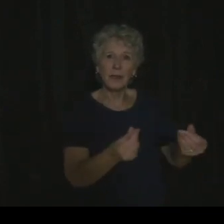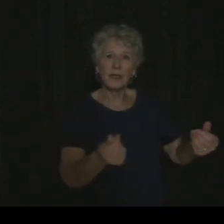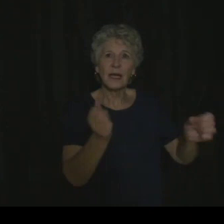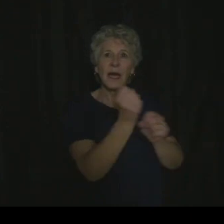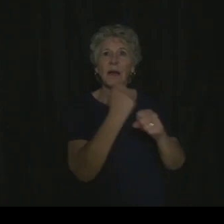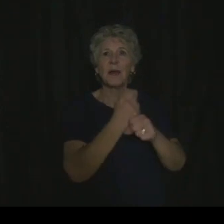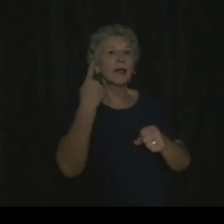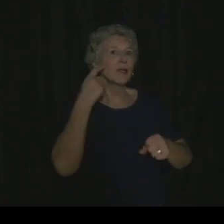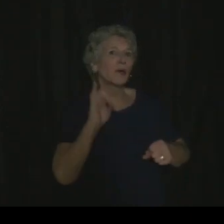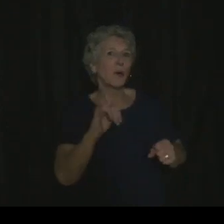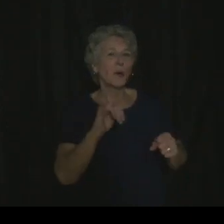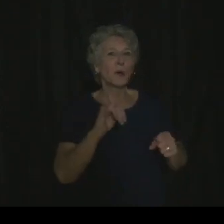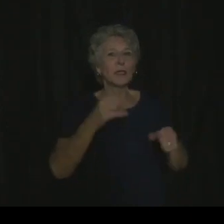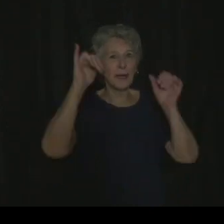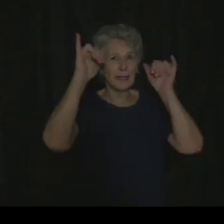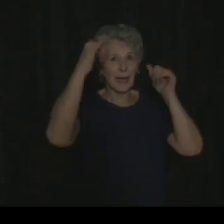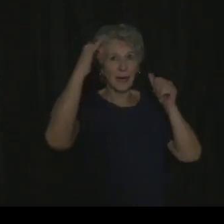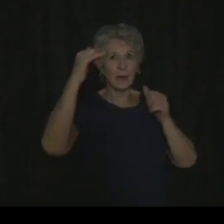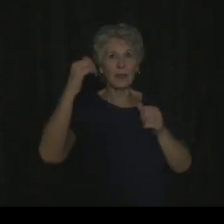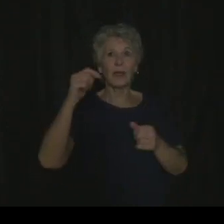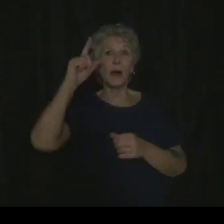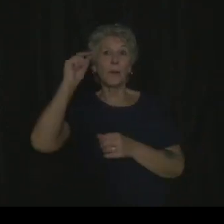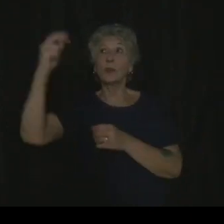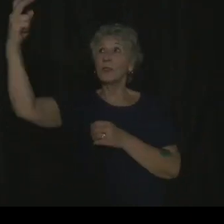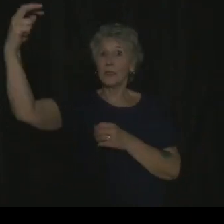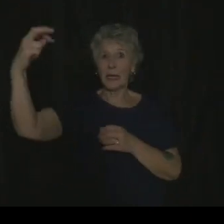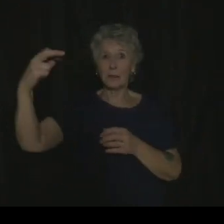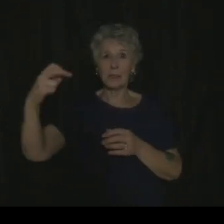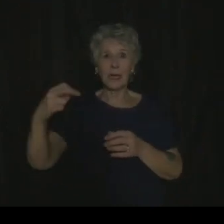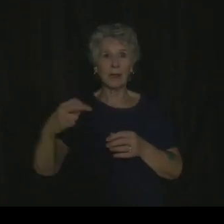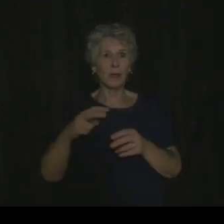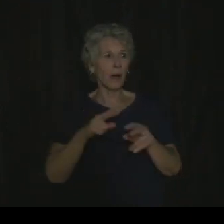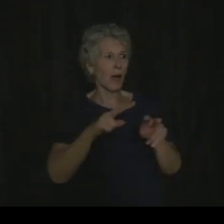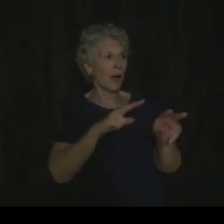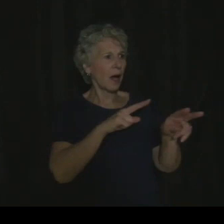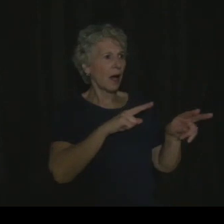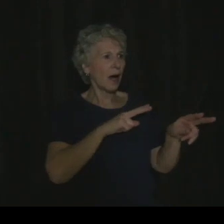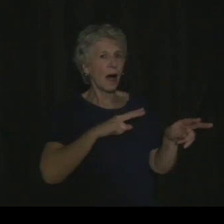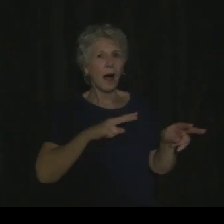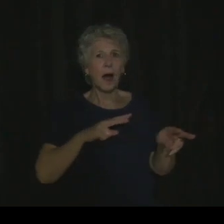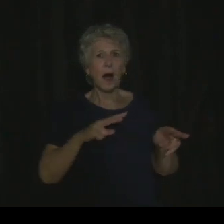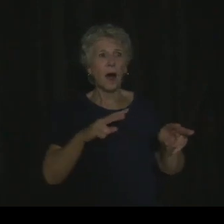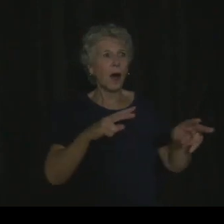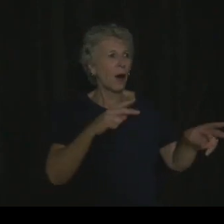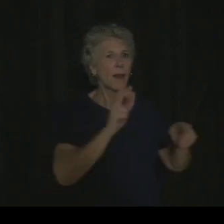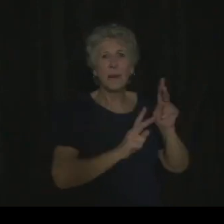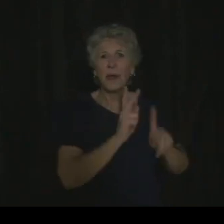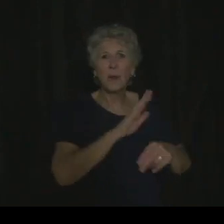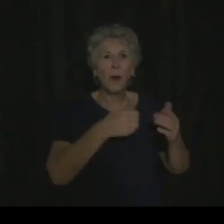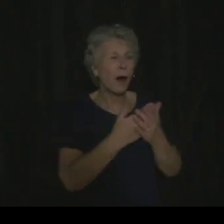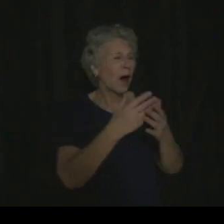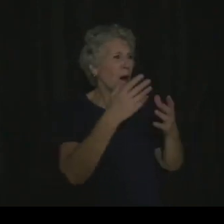Moses comes down to earth and saw what was happening, and God commanded him, along with the Levites in verses 25